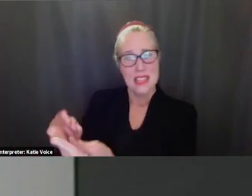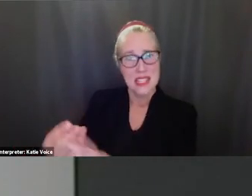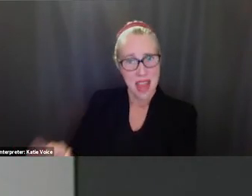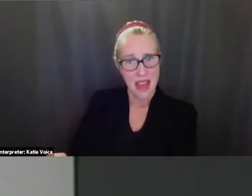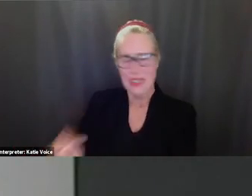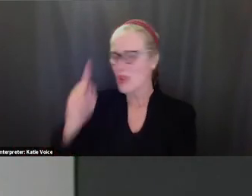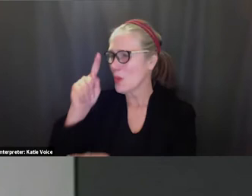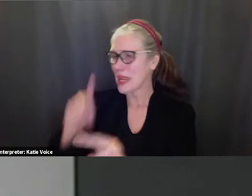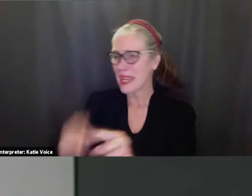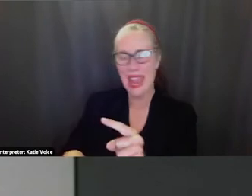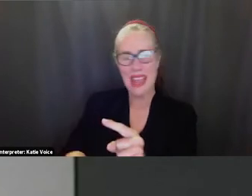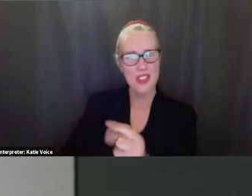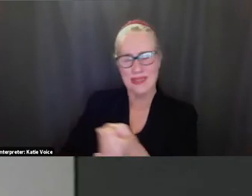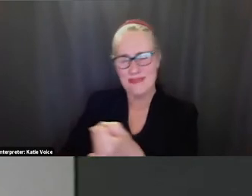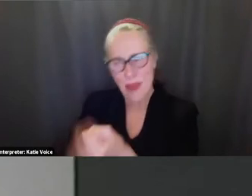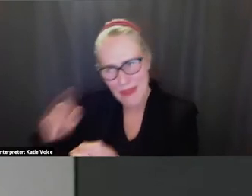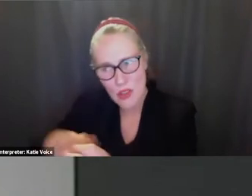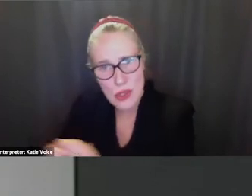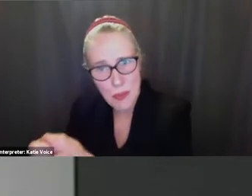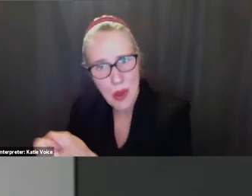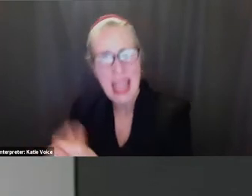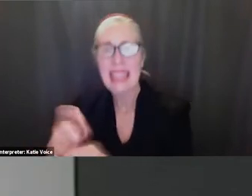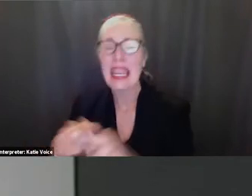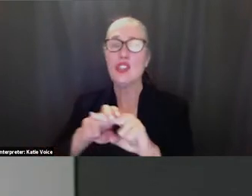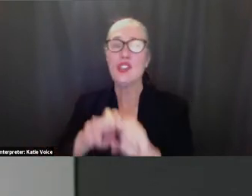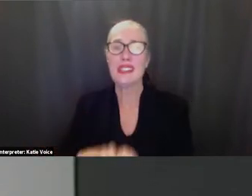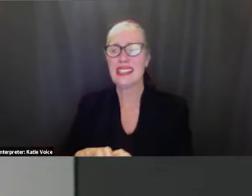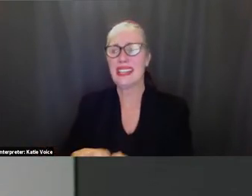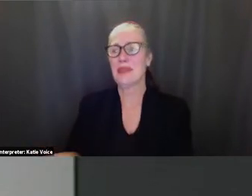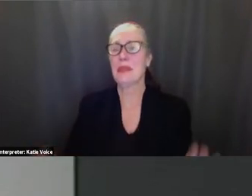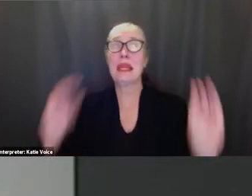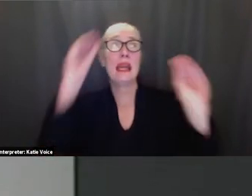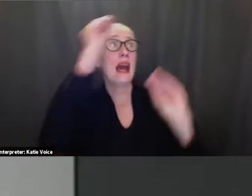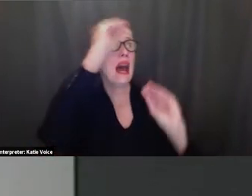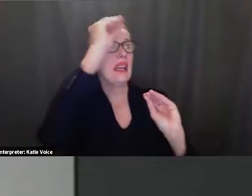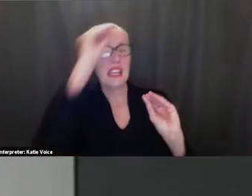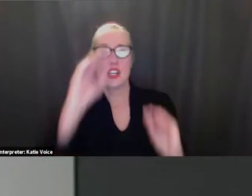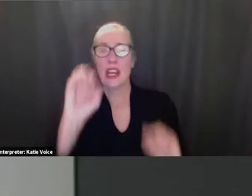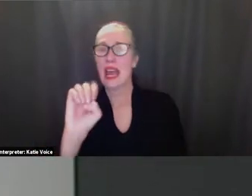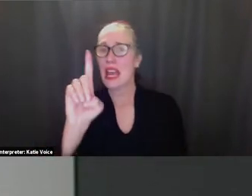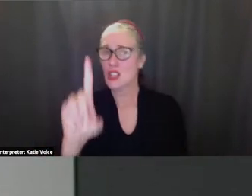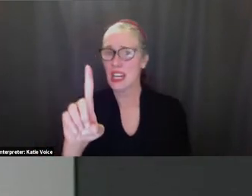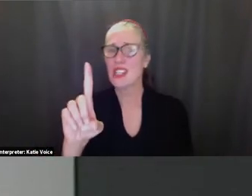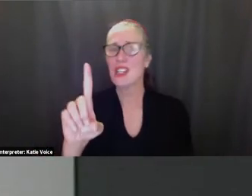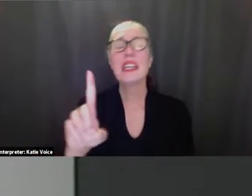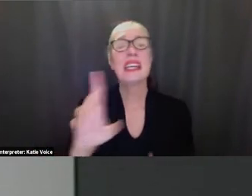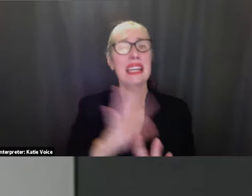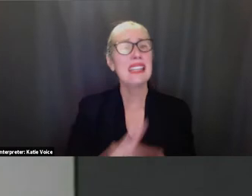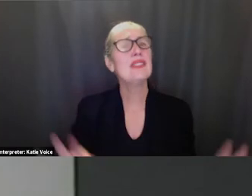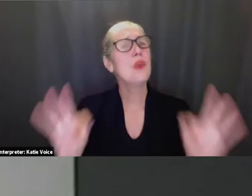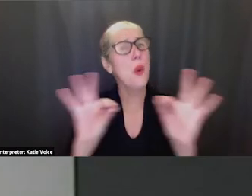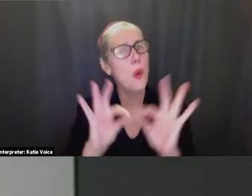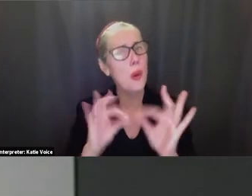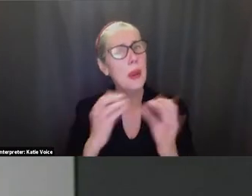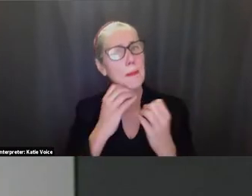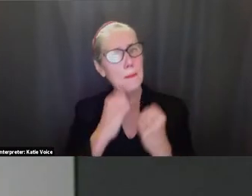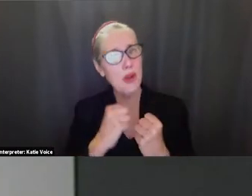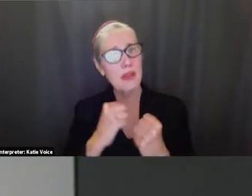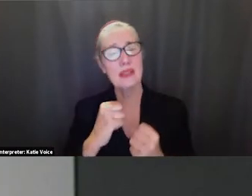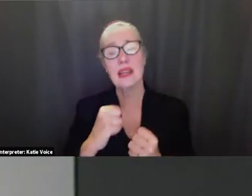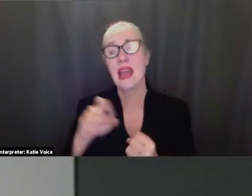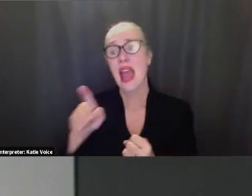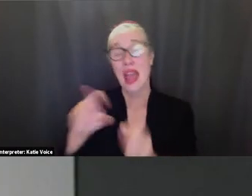just sit sit being uneducated education as we all know is so important and these